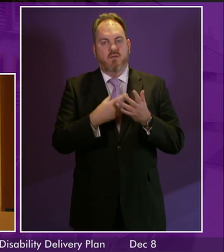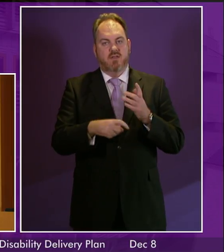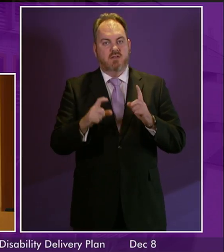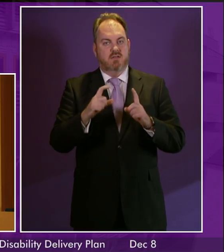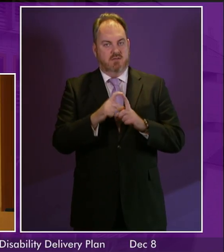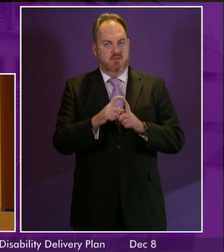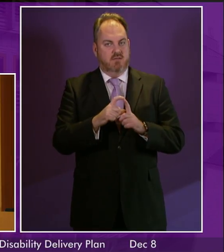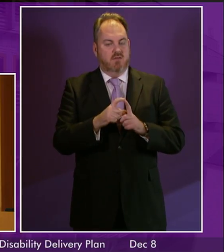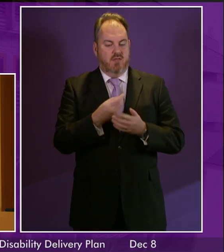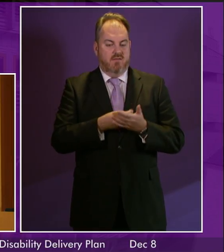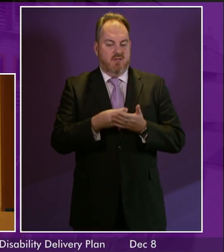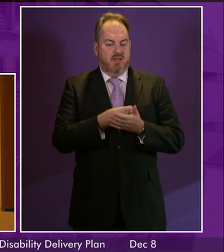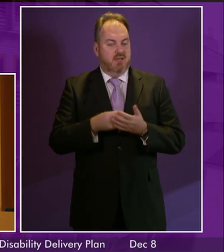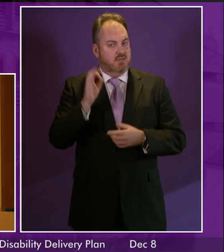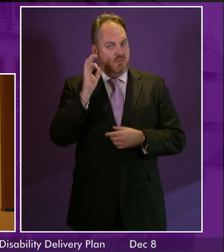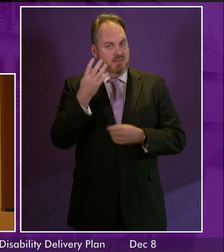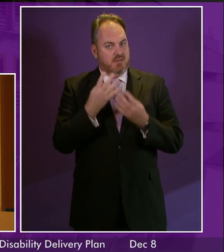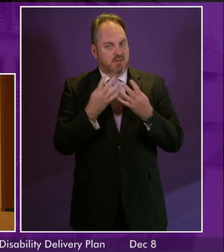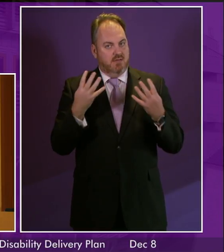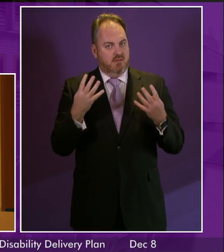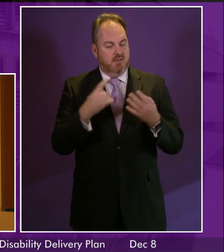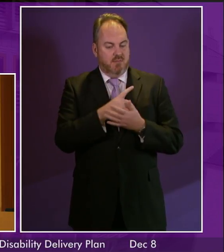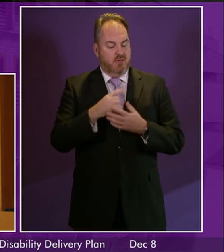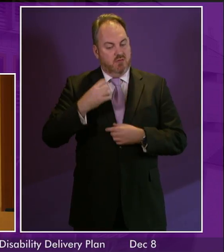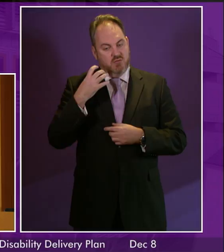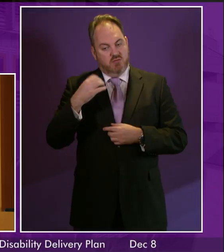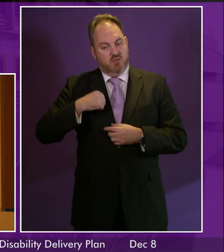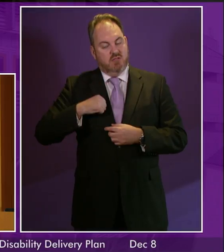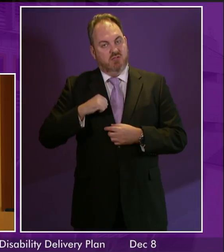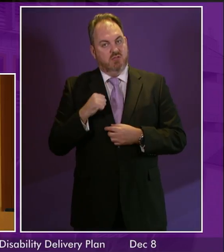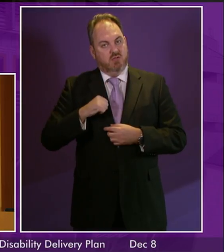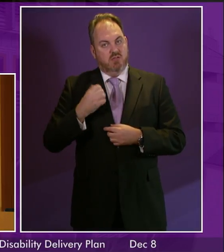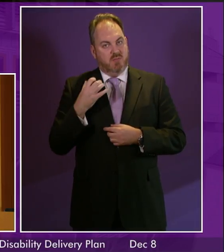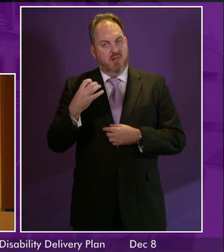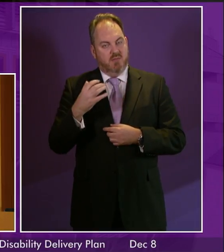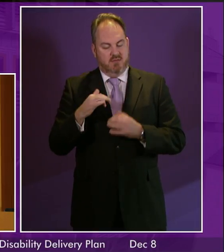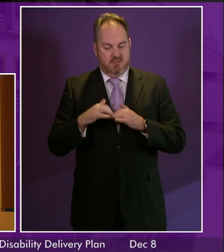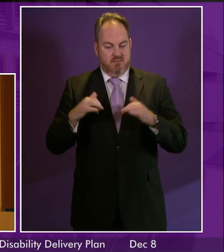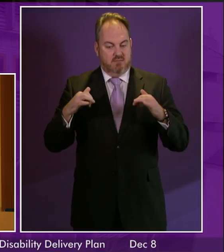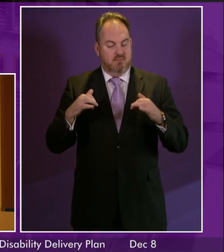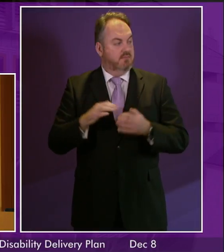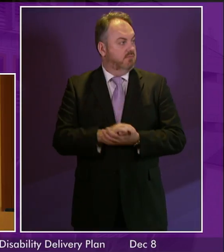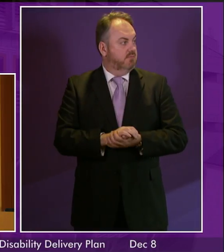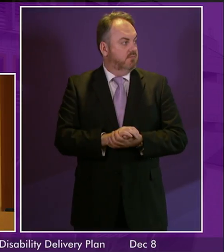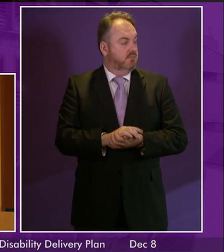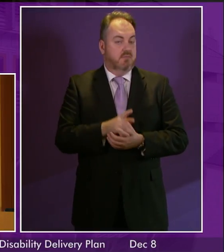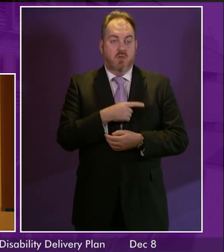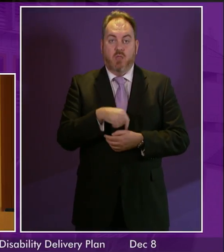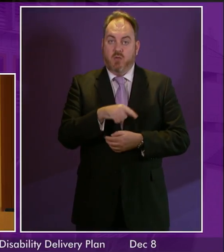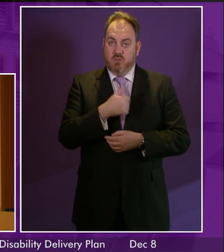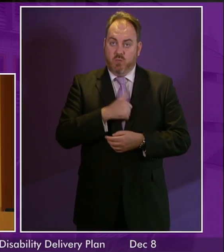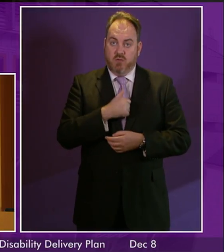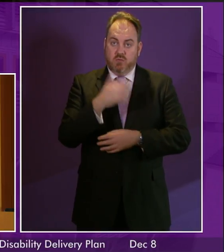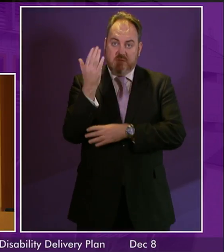Constitution Committee on a written agreement between the Scottish Parliament and the Scottish Government. May I ask those who wish to speak